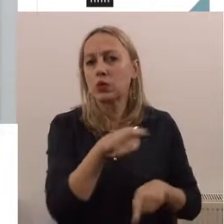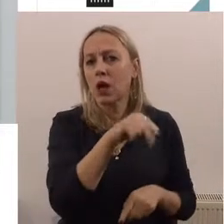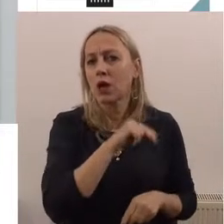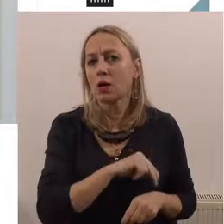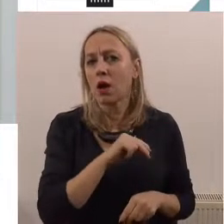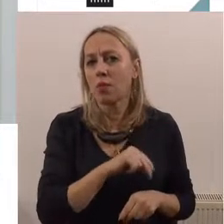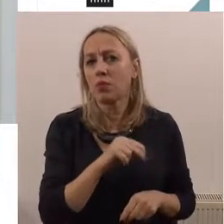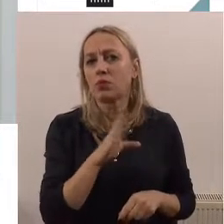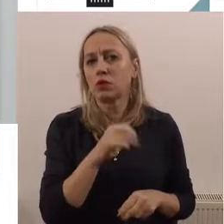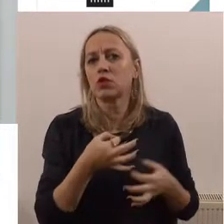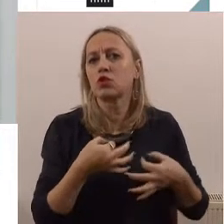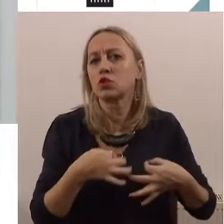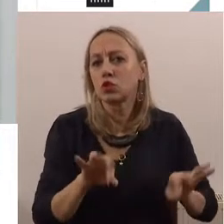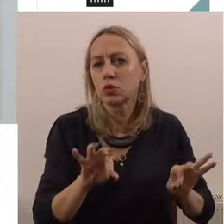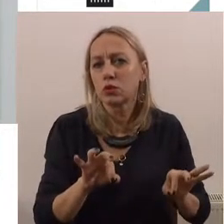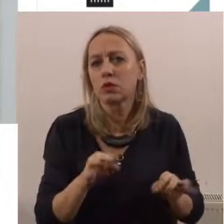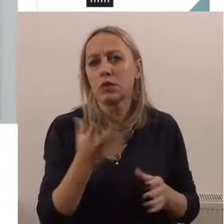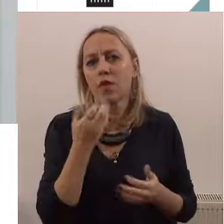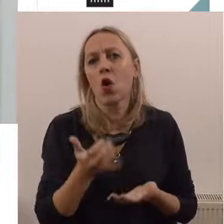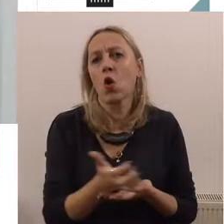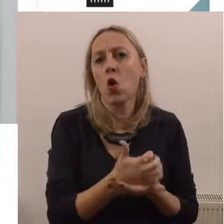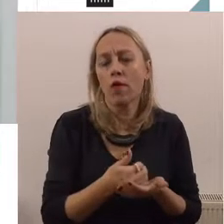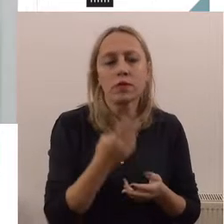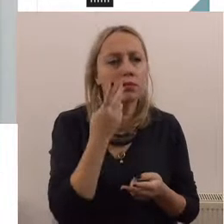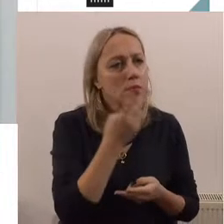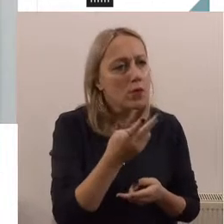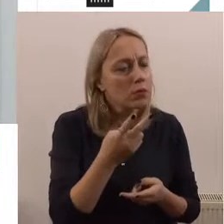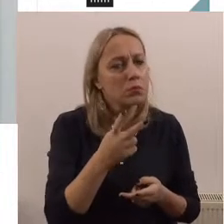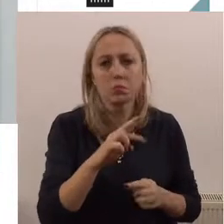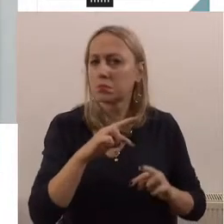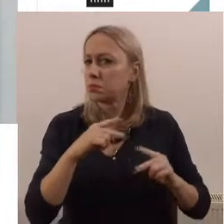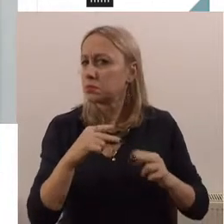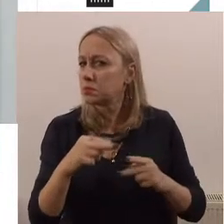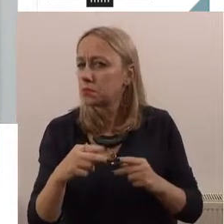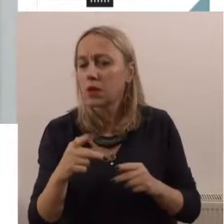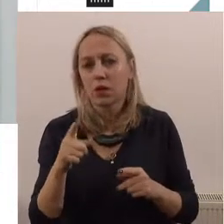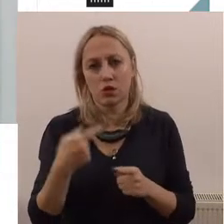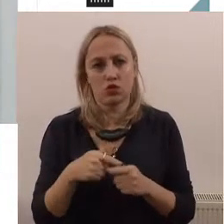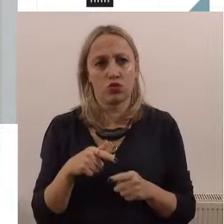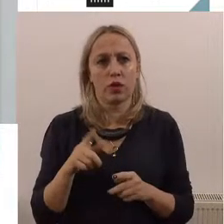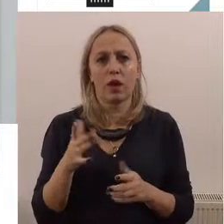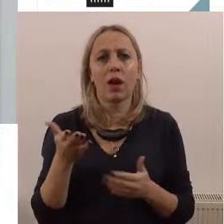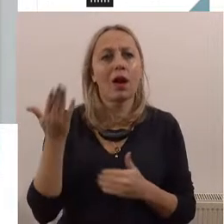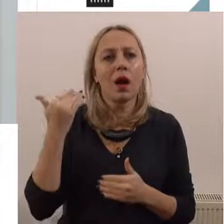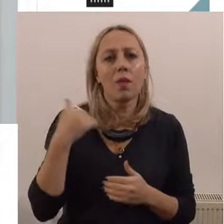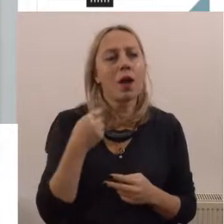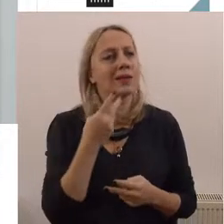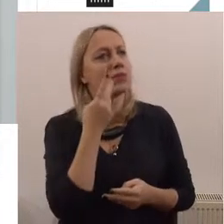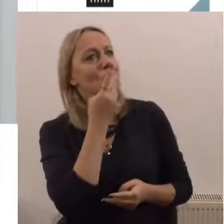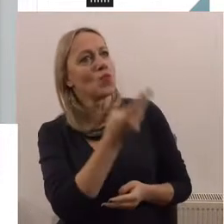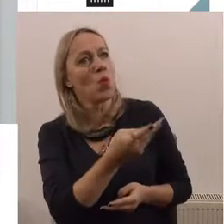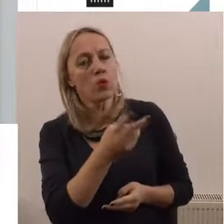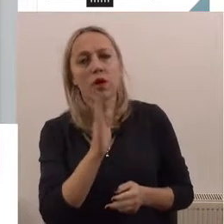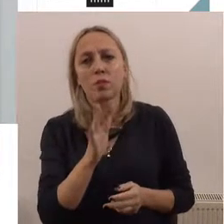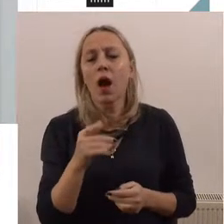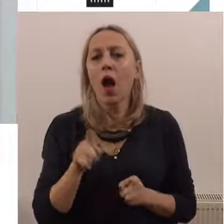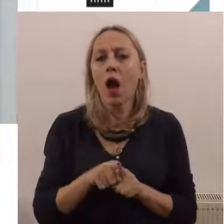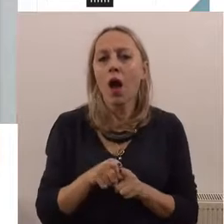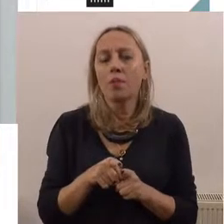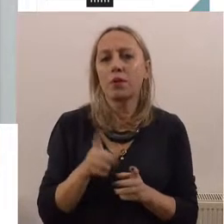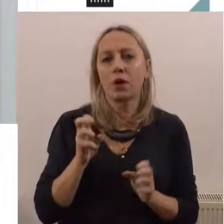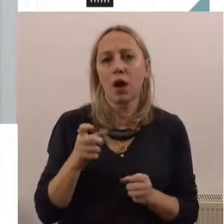heard about how Rex Museum works with collection accessibility. So they try to